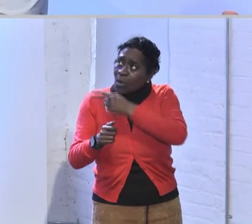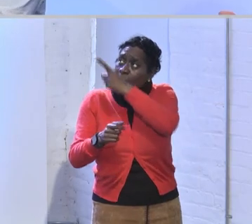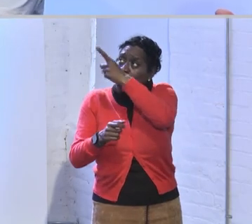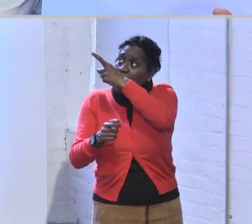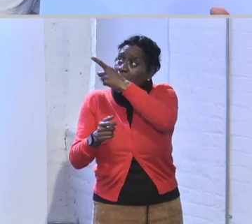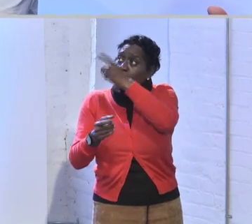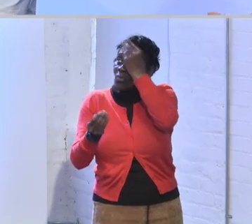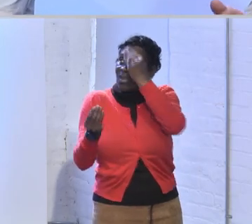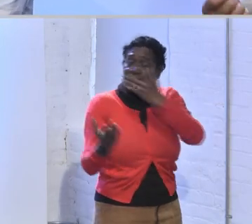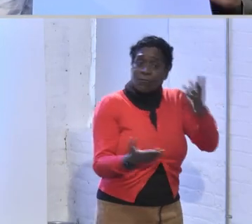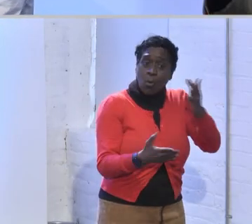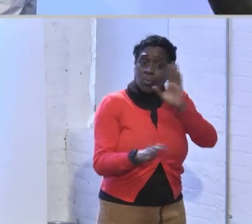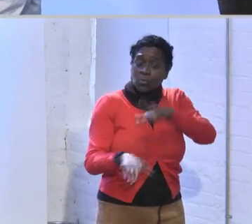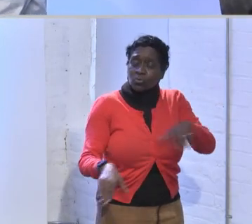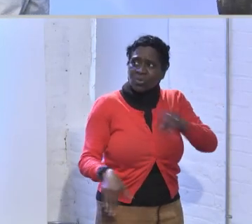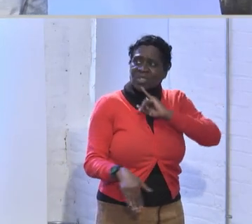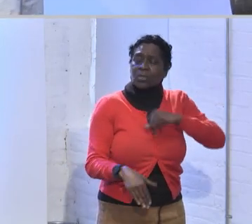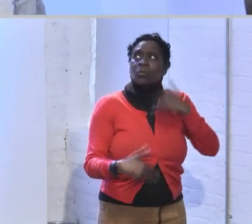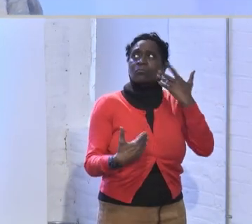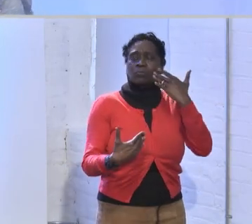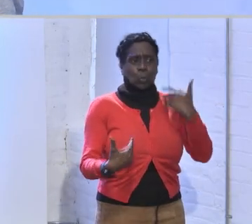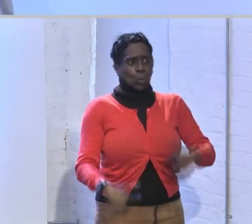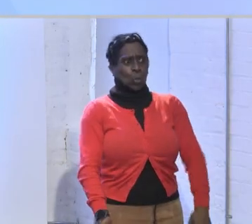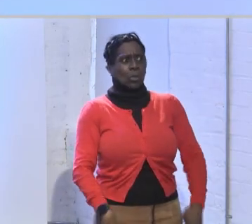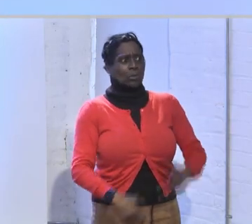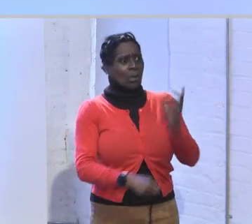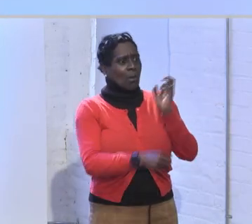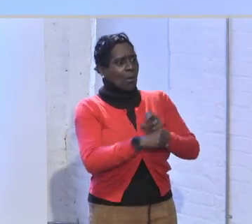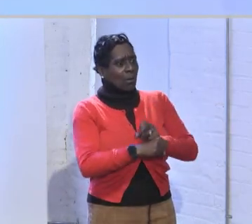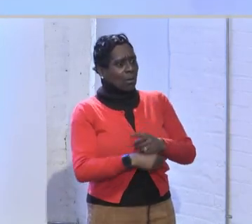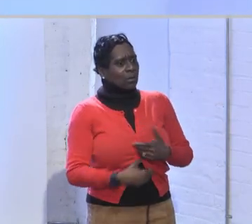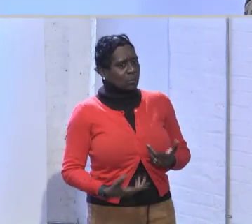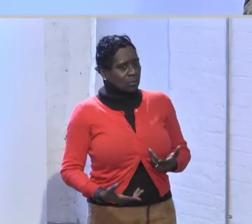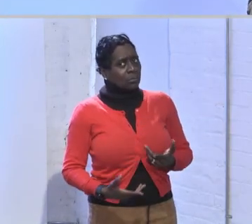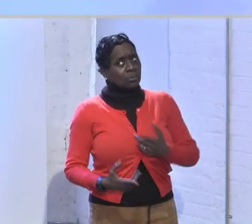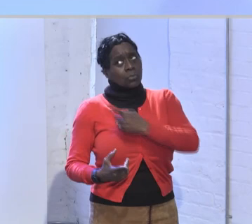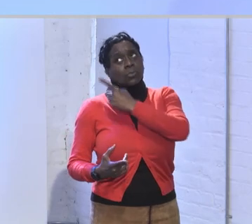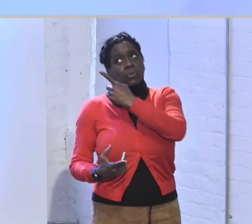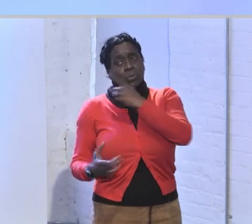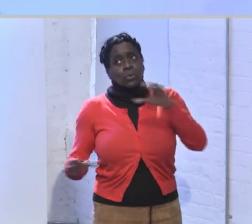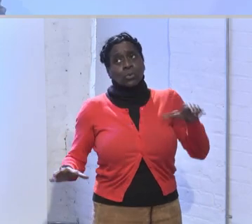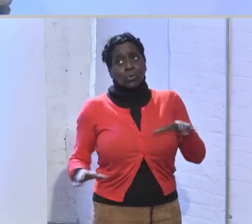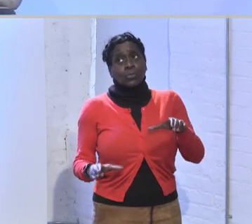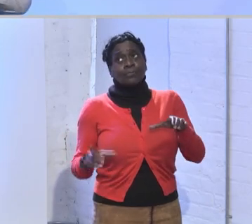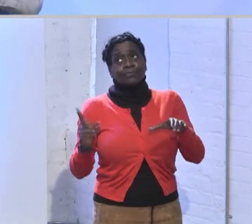to do. It's increasingly more difficult to do what you have,